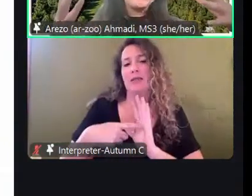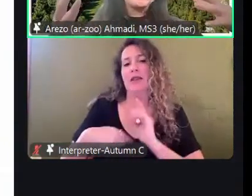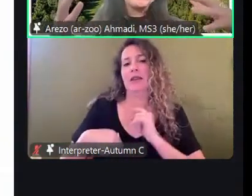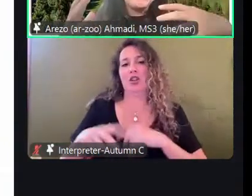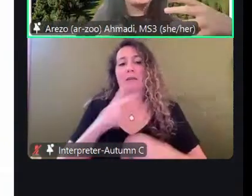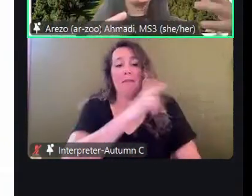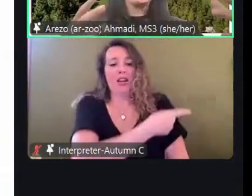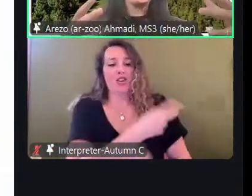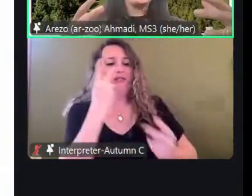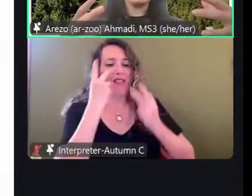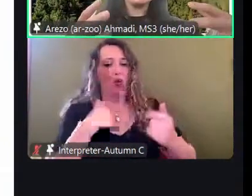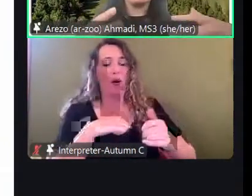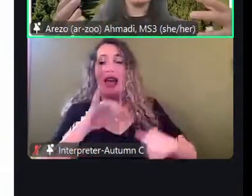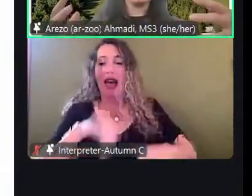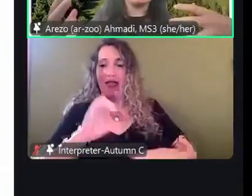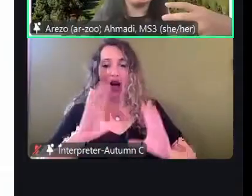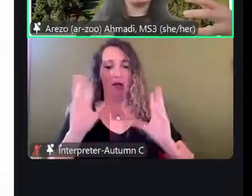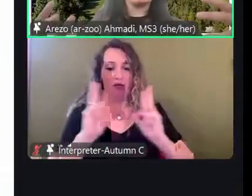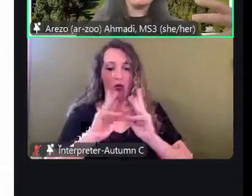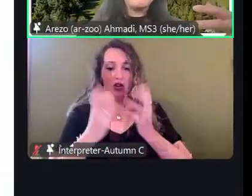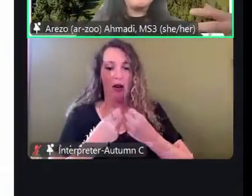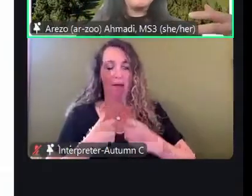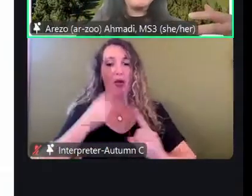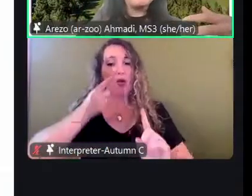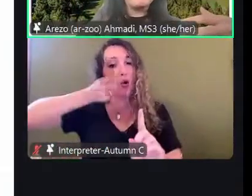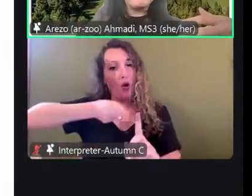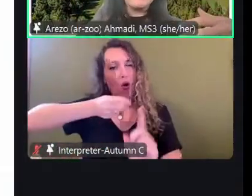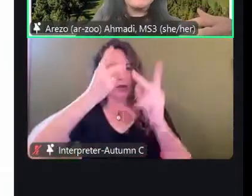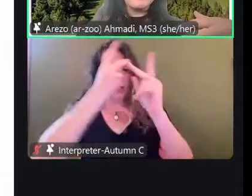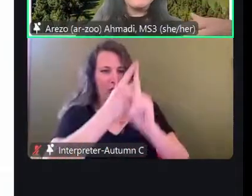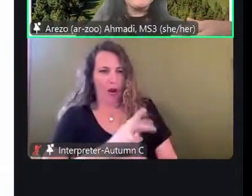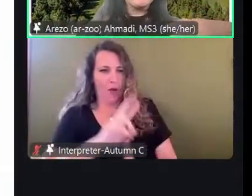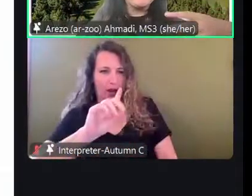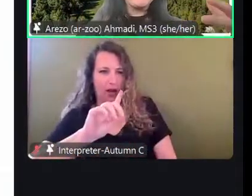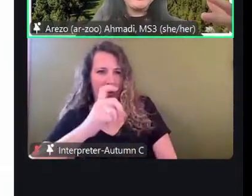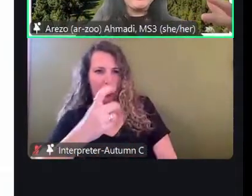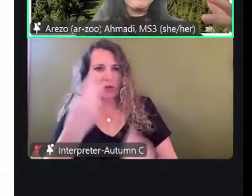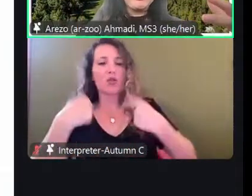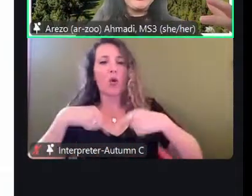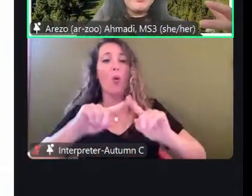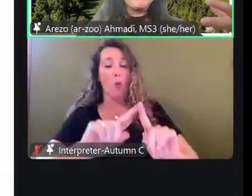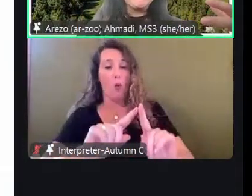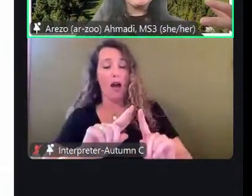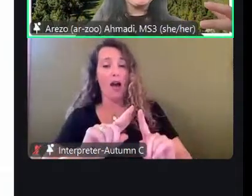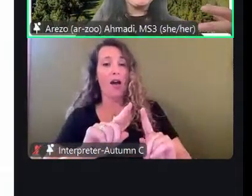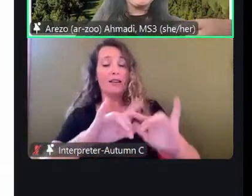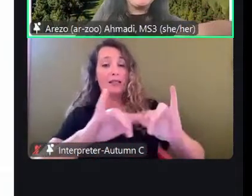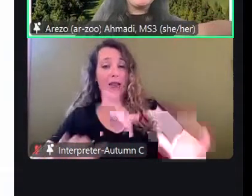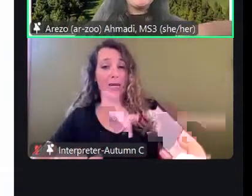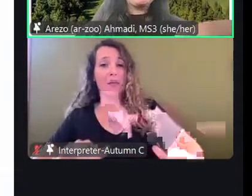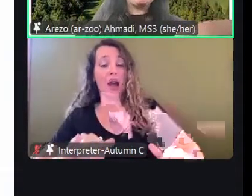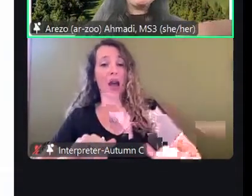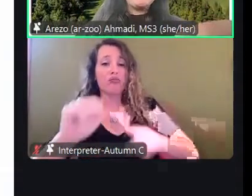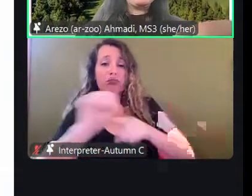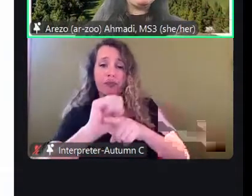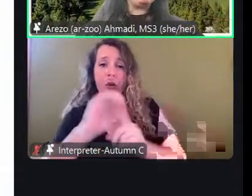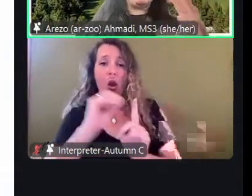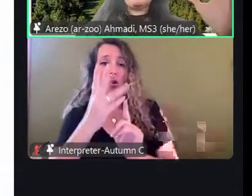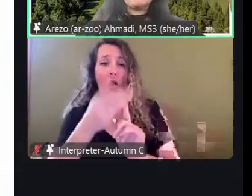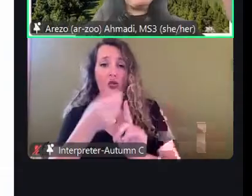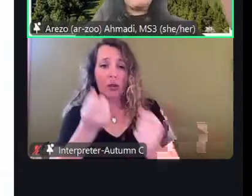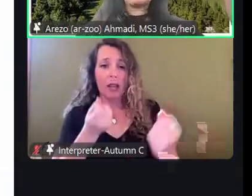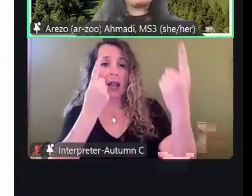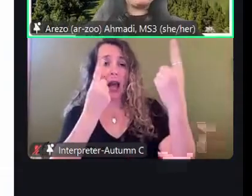patient visits, and the goal was to have students figure out the diagnosis while practicing culturally competent care. And